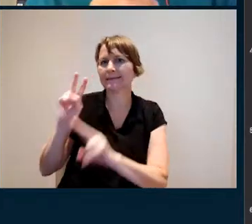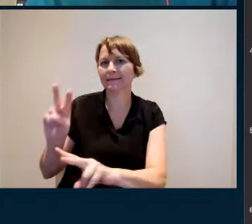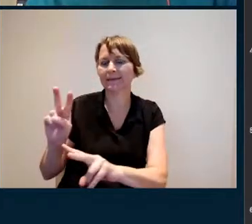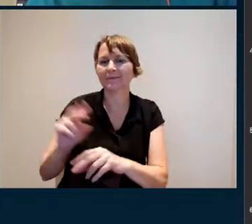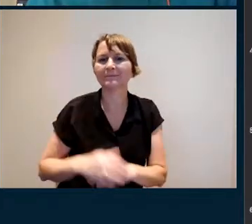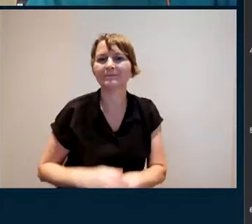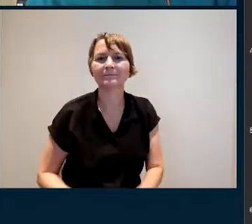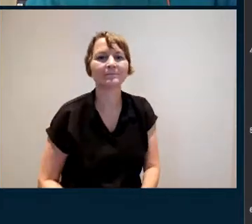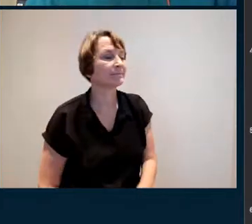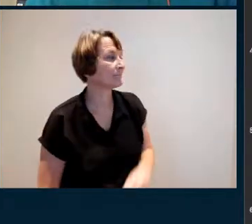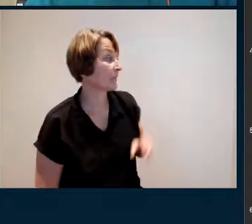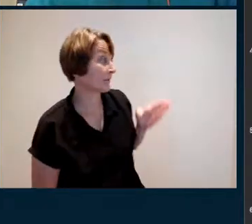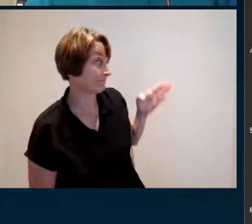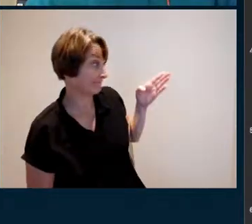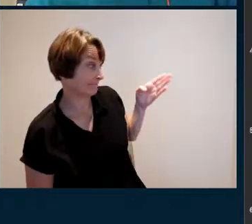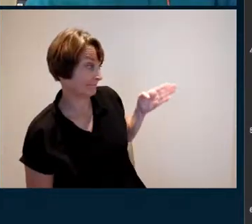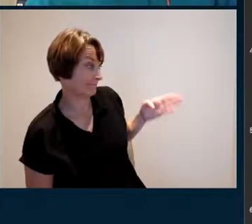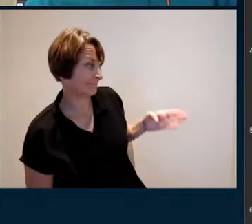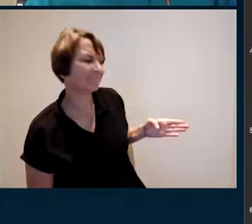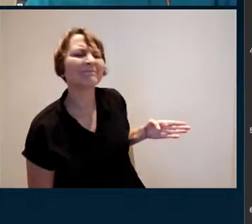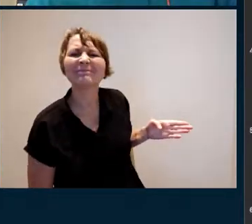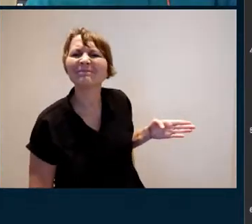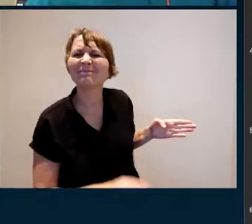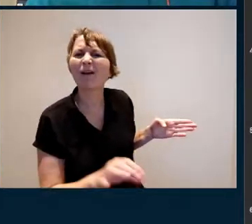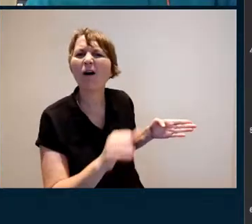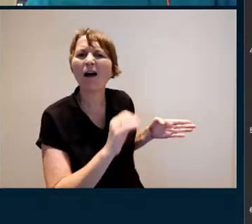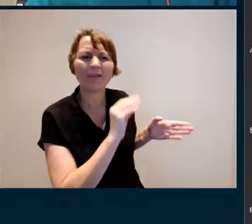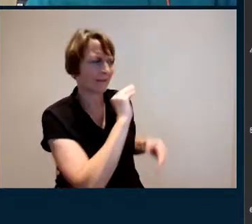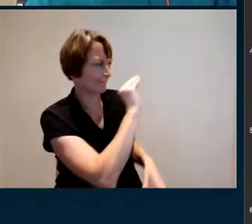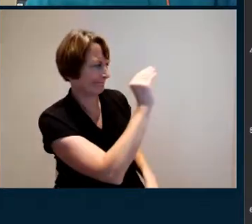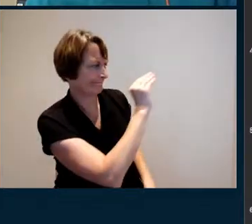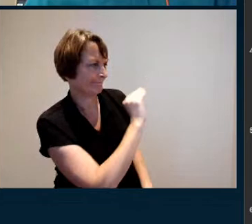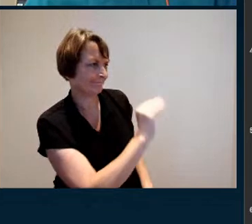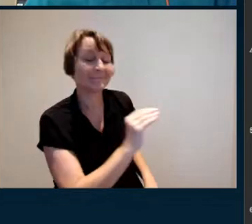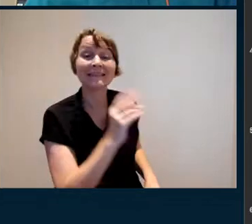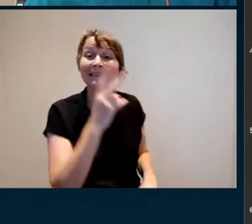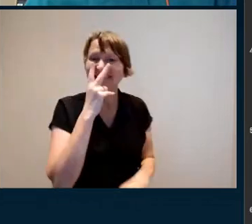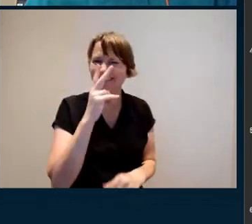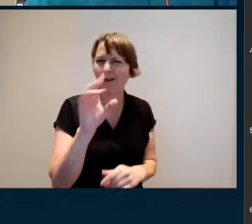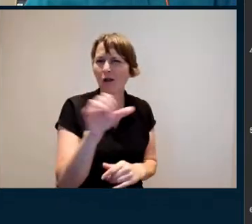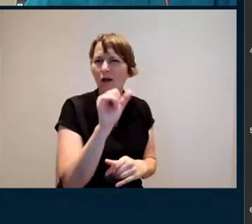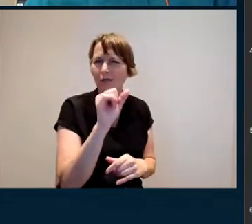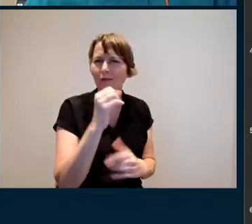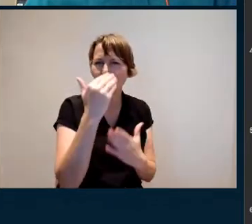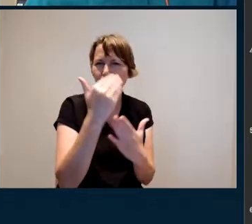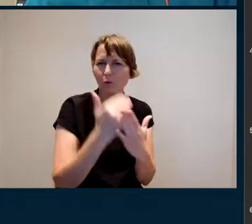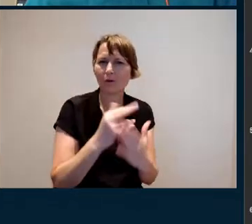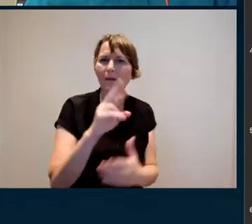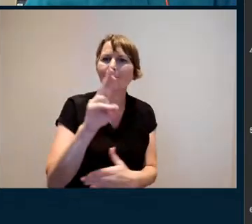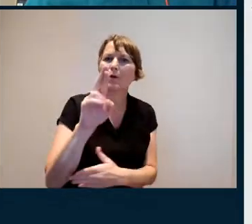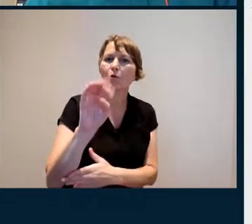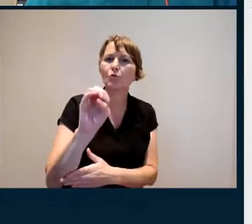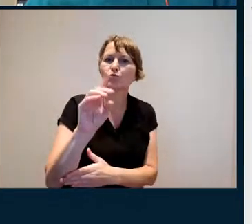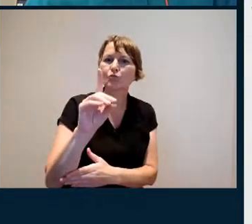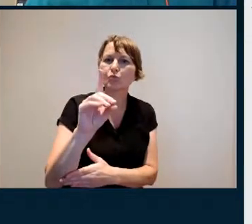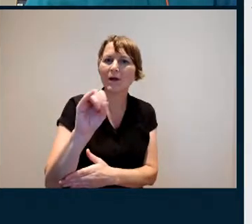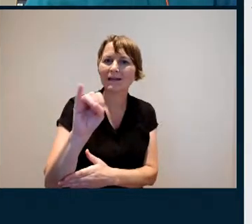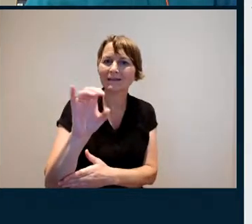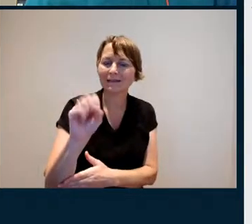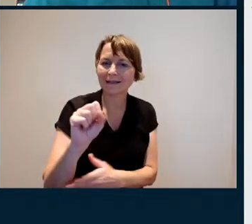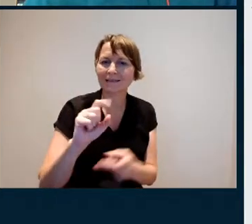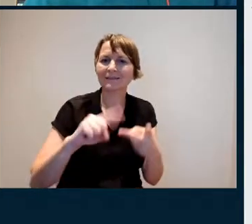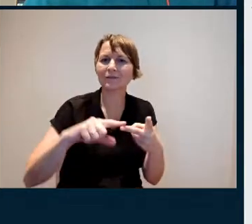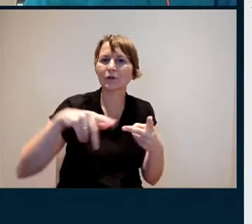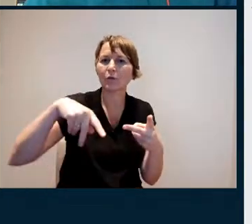we've also got some other stuff included. We've got Redis, we've got Postgres, and then we have identity servers handling the